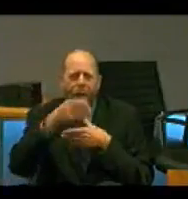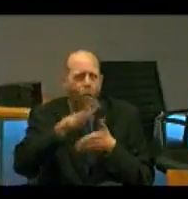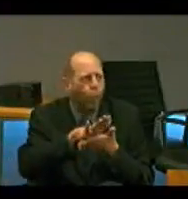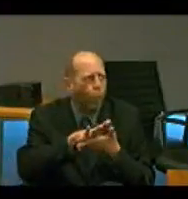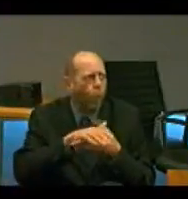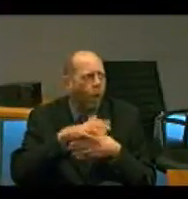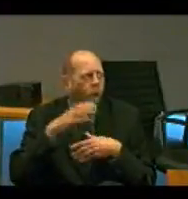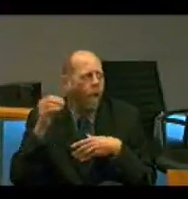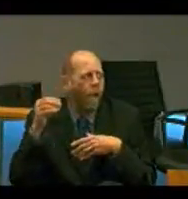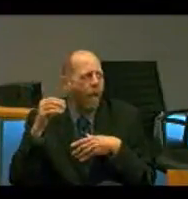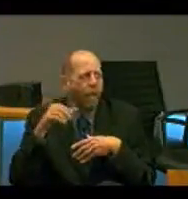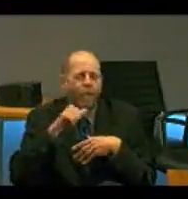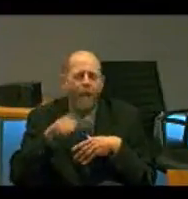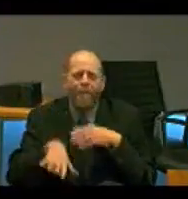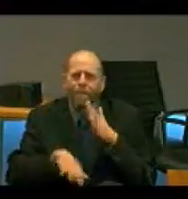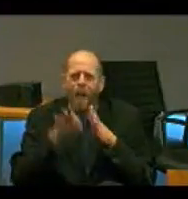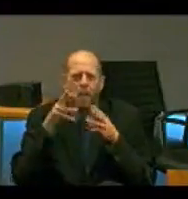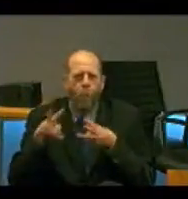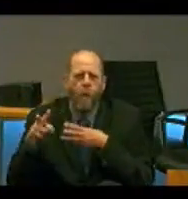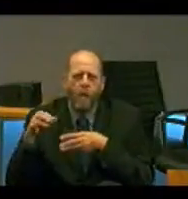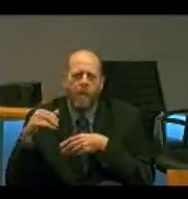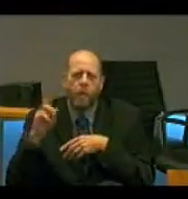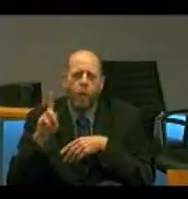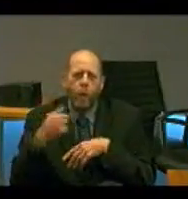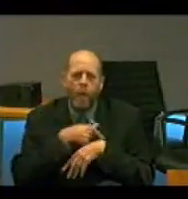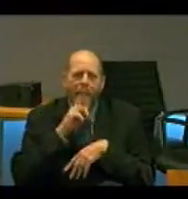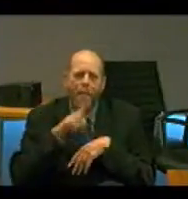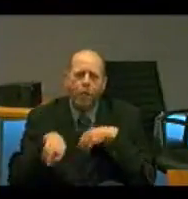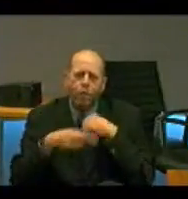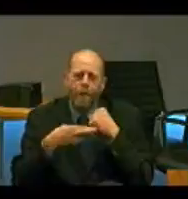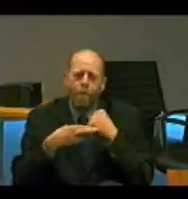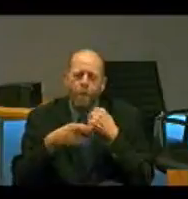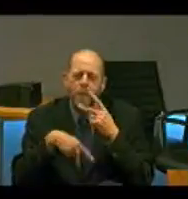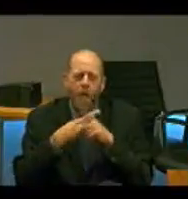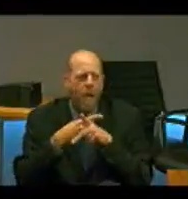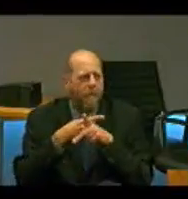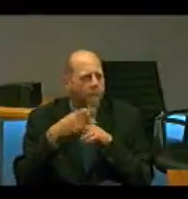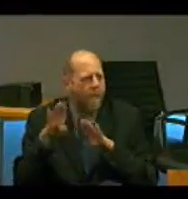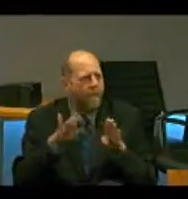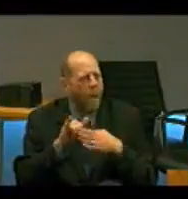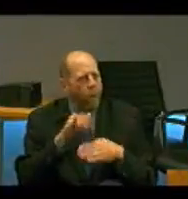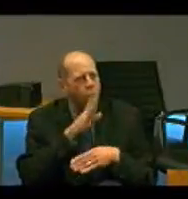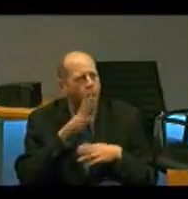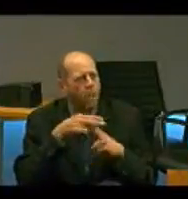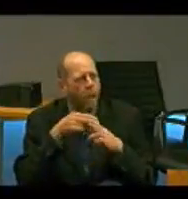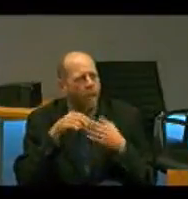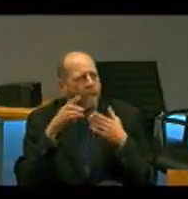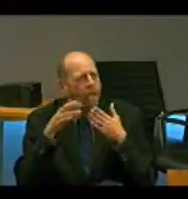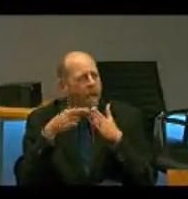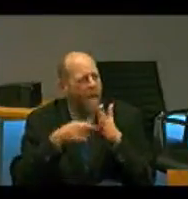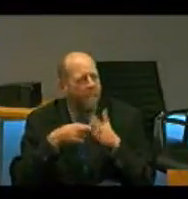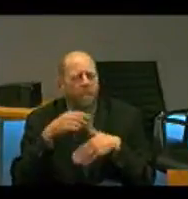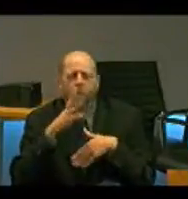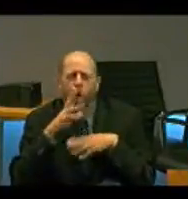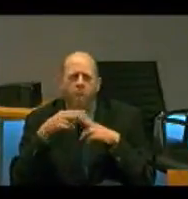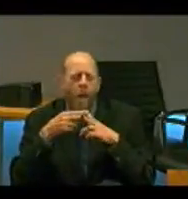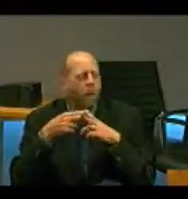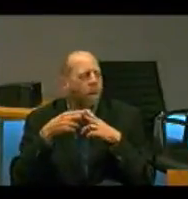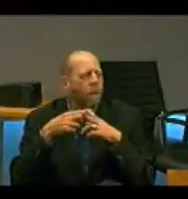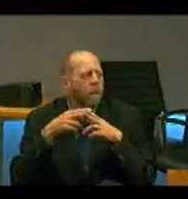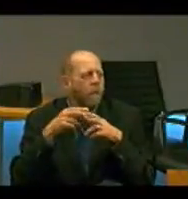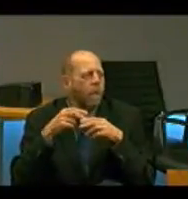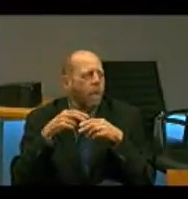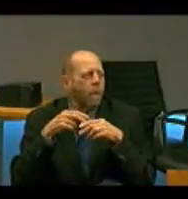school, and they're not finding ways in which we actually reinforce the kinds of behaviors that were talked about in the guidance, that were talked about in the larger school